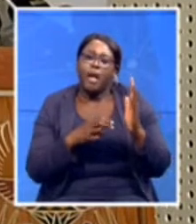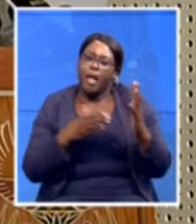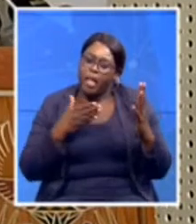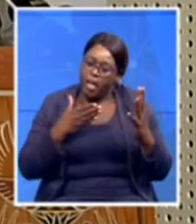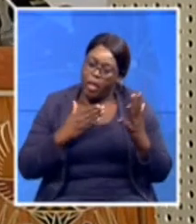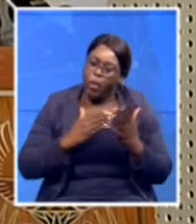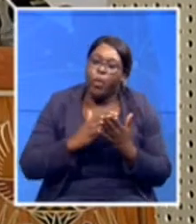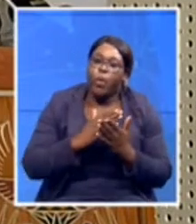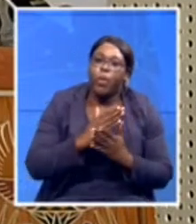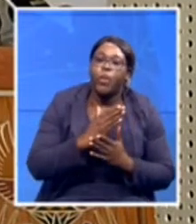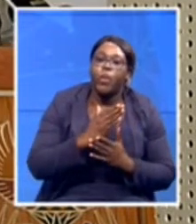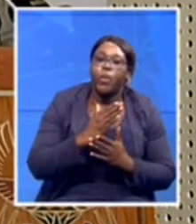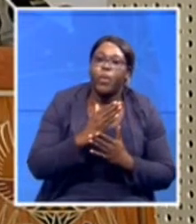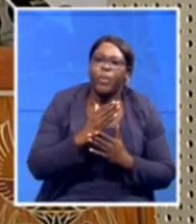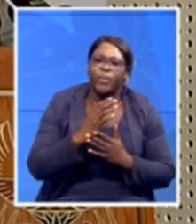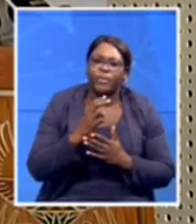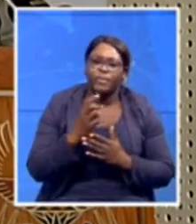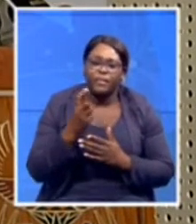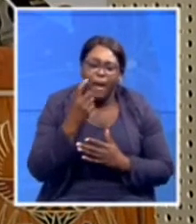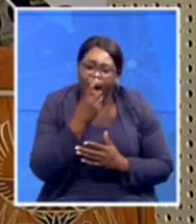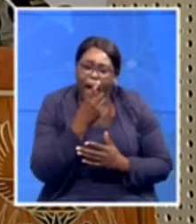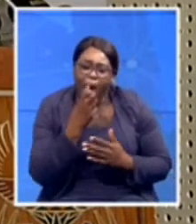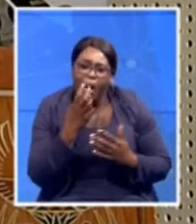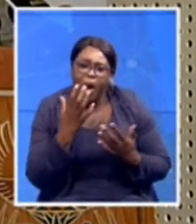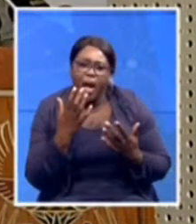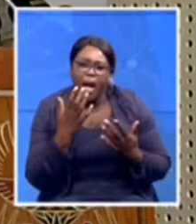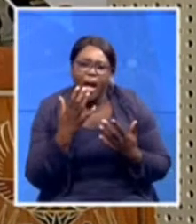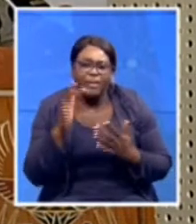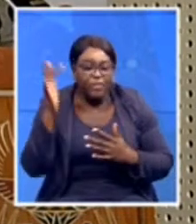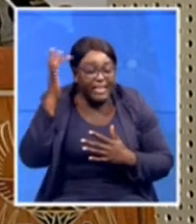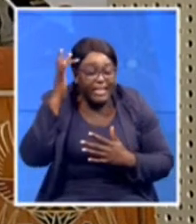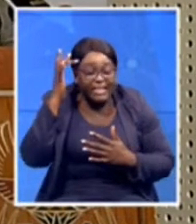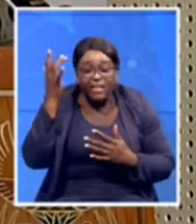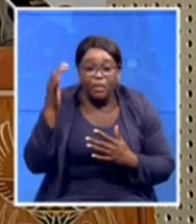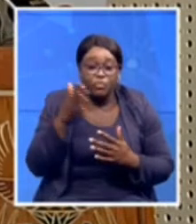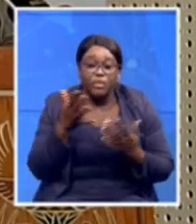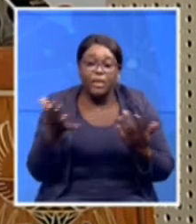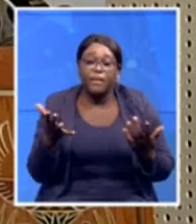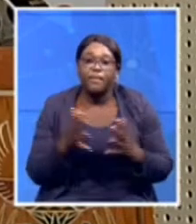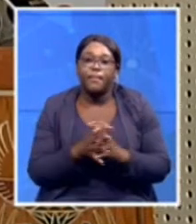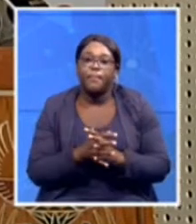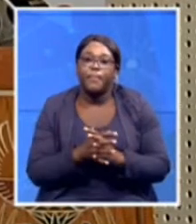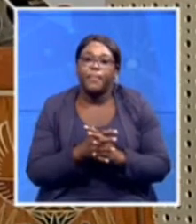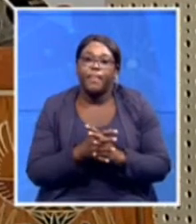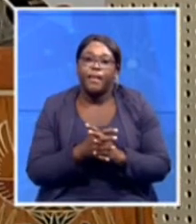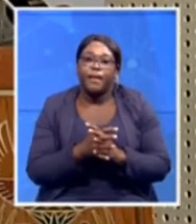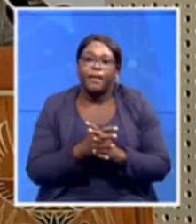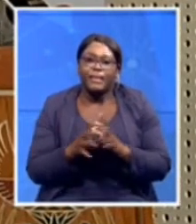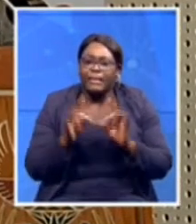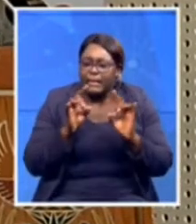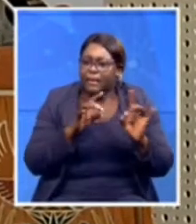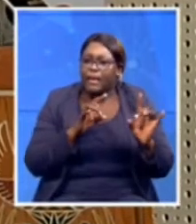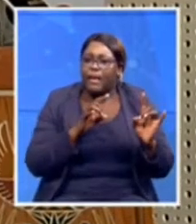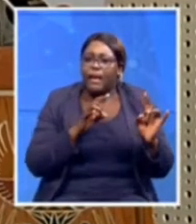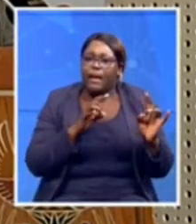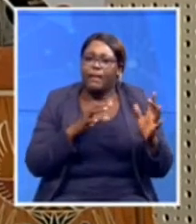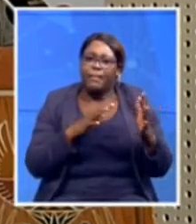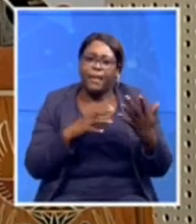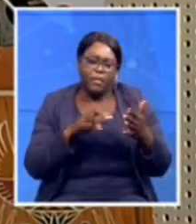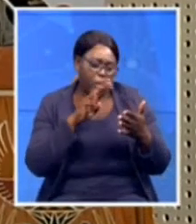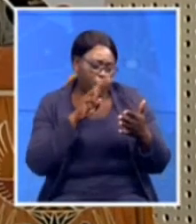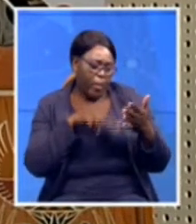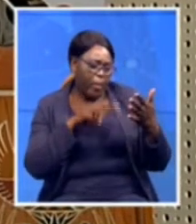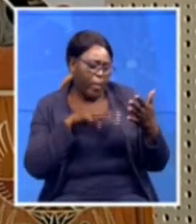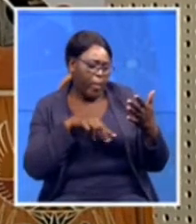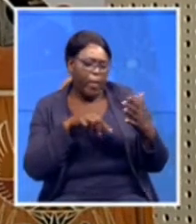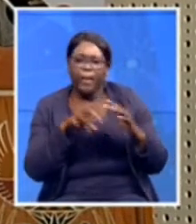experts out there, simply because sometimes I think some of them might not have read this, but they make comments that may be misleading to the public. I